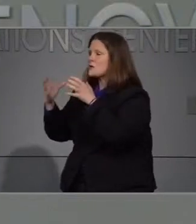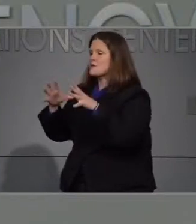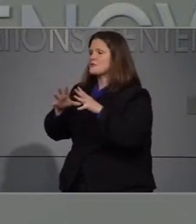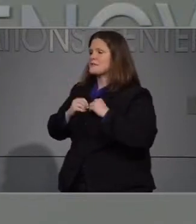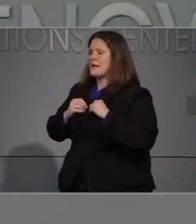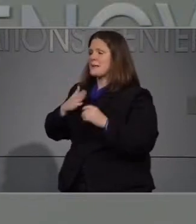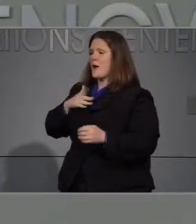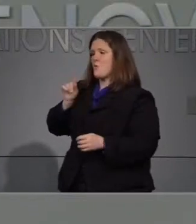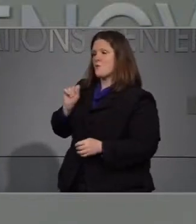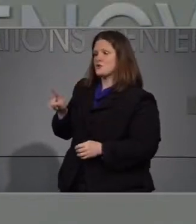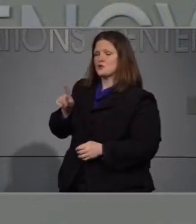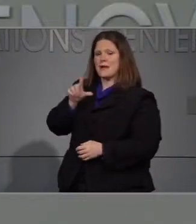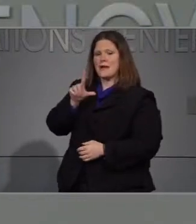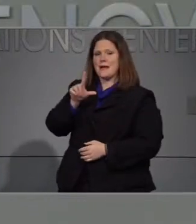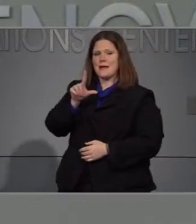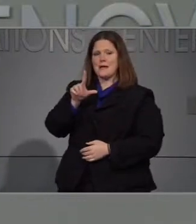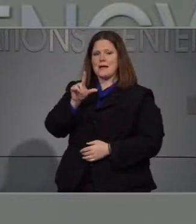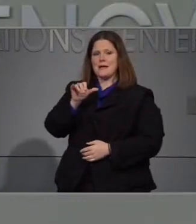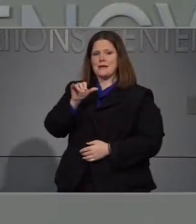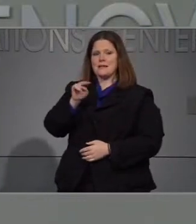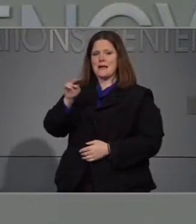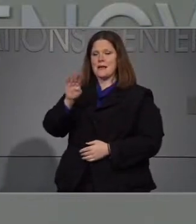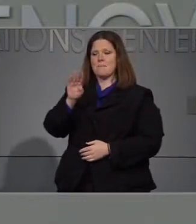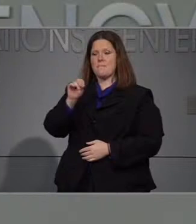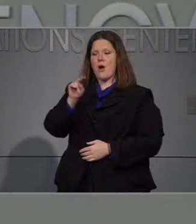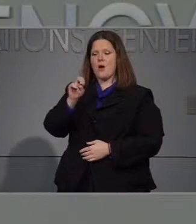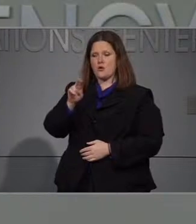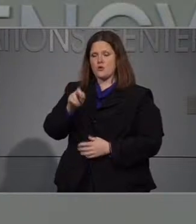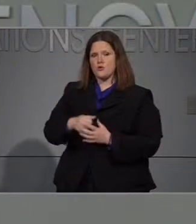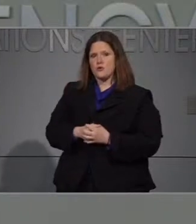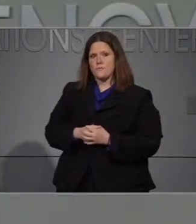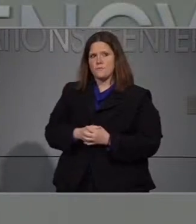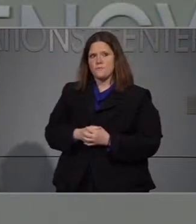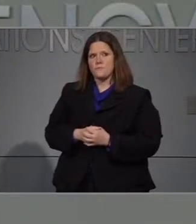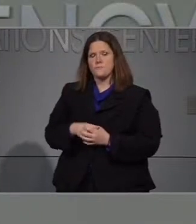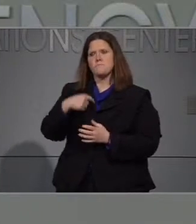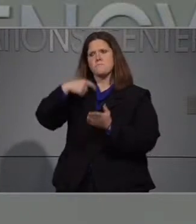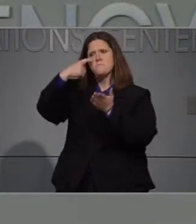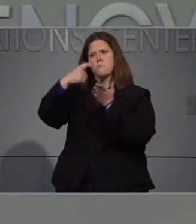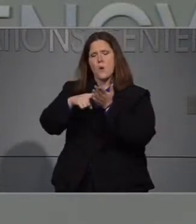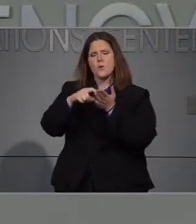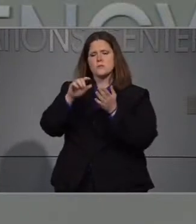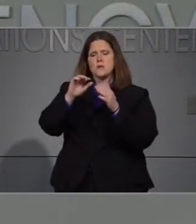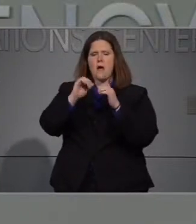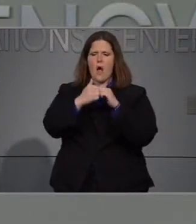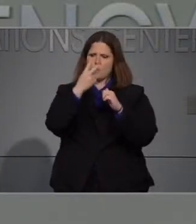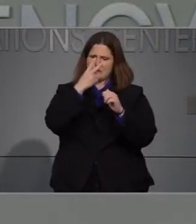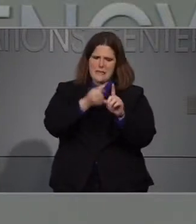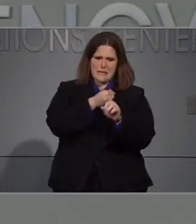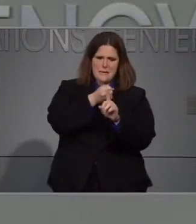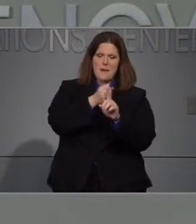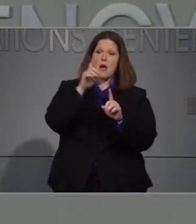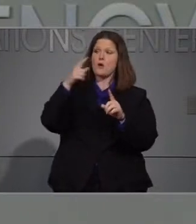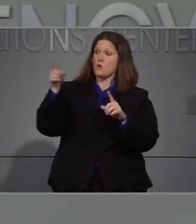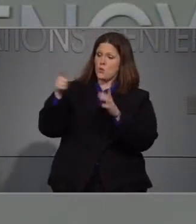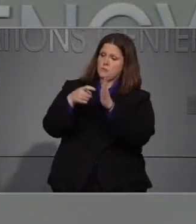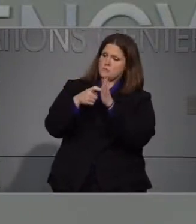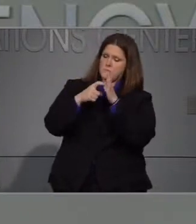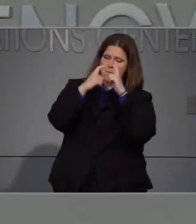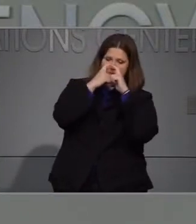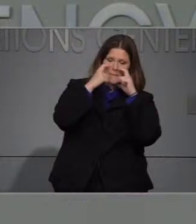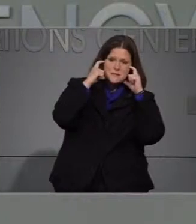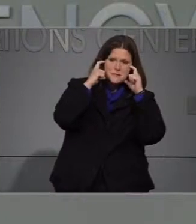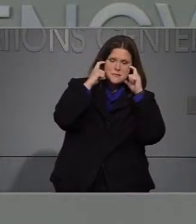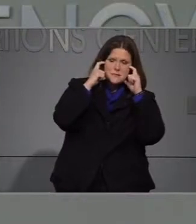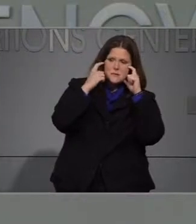Observer. If the state is going to see an impact from face coverings, how long will that take, and how big will the change be?